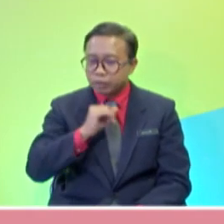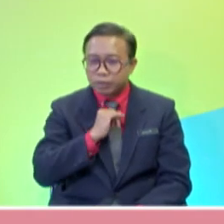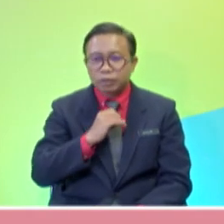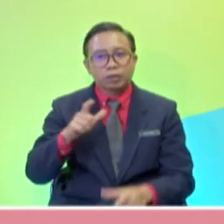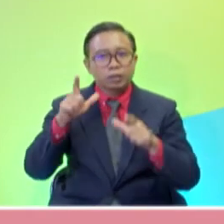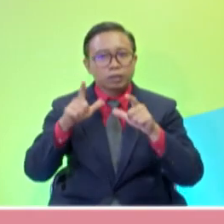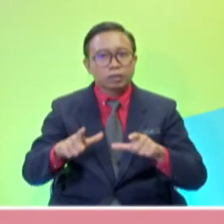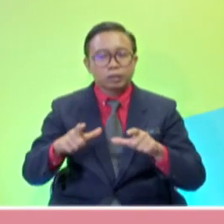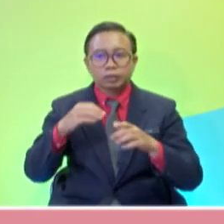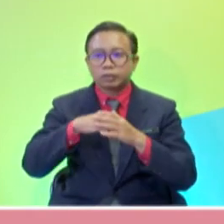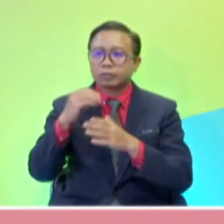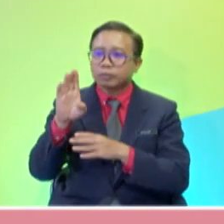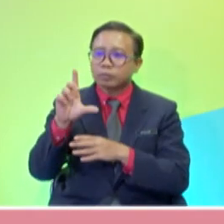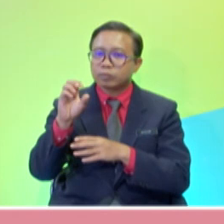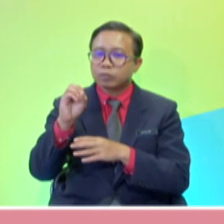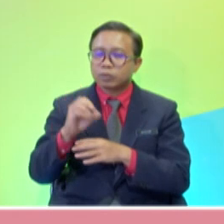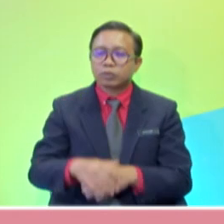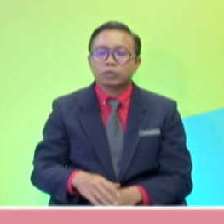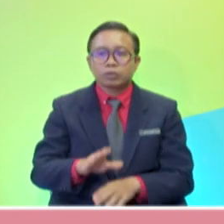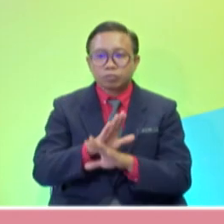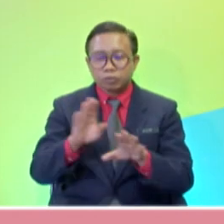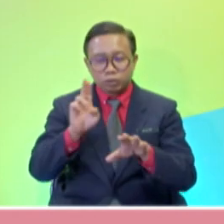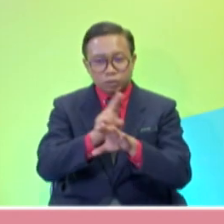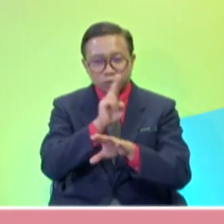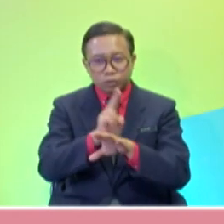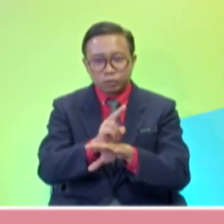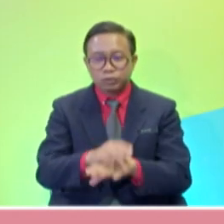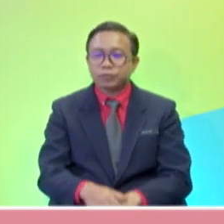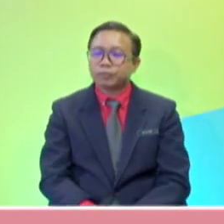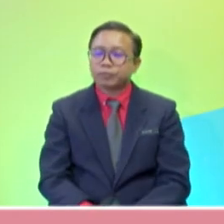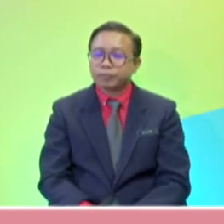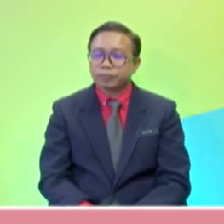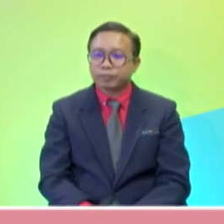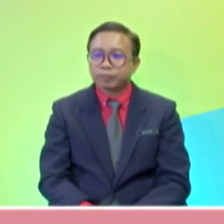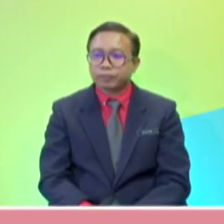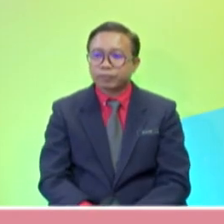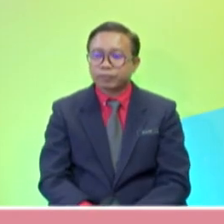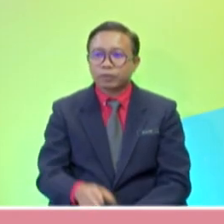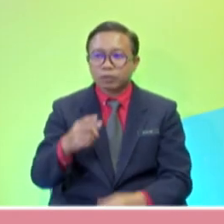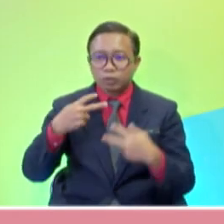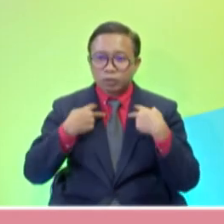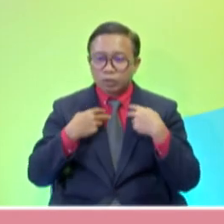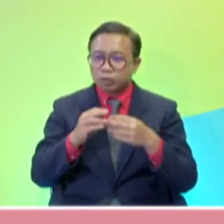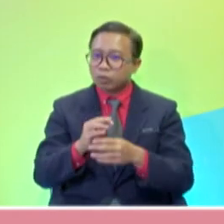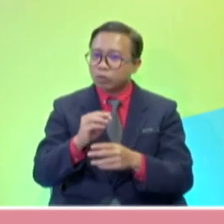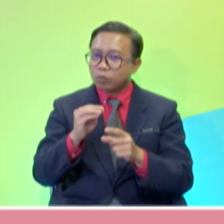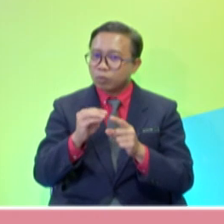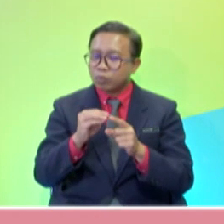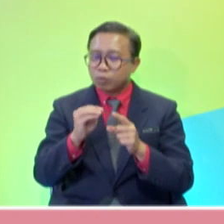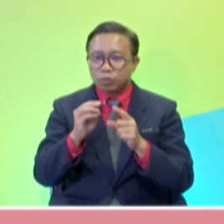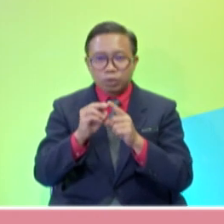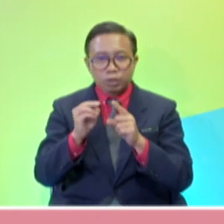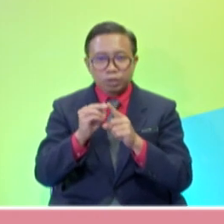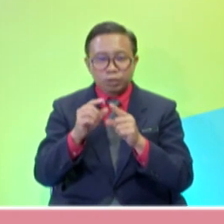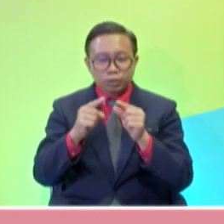it in my blog, maybe I am not used to the food yet. Okay? All right, and then you have some more words, unsure,